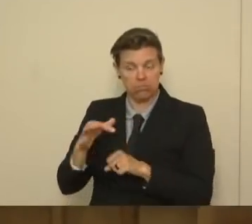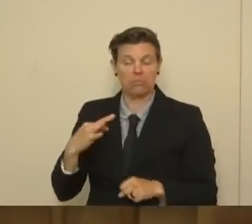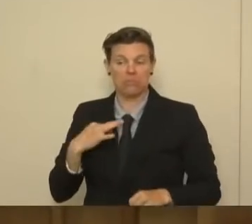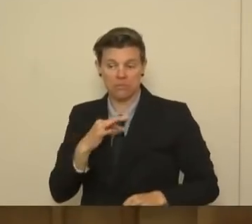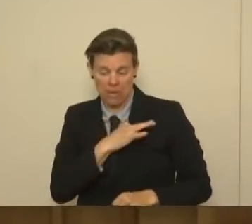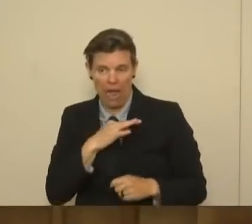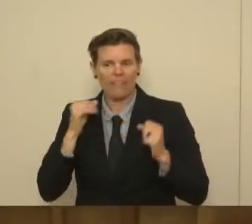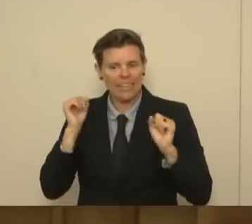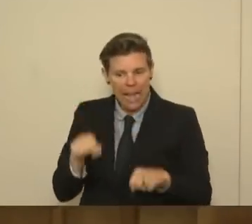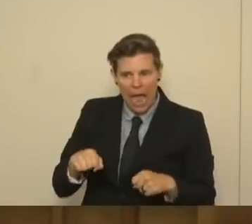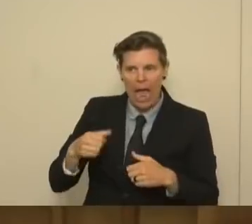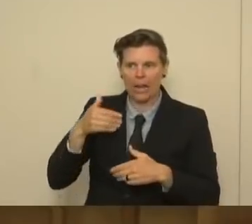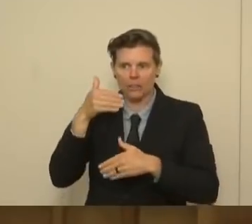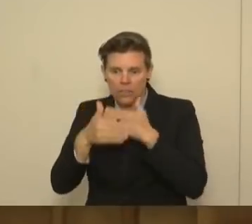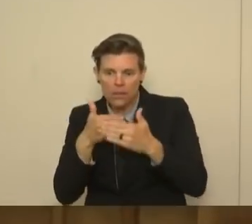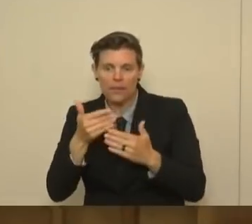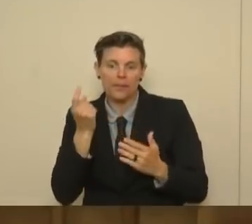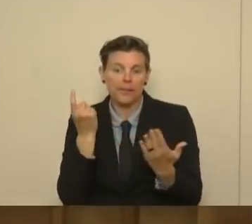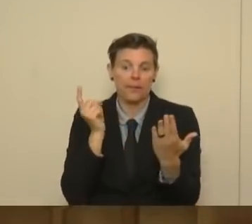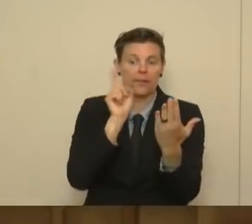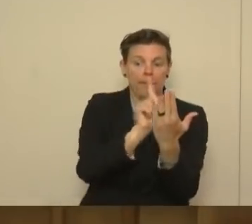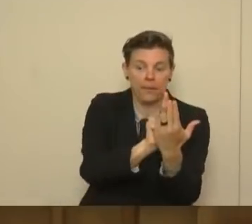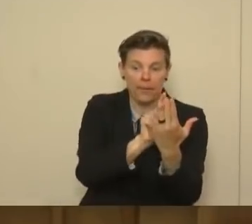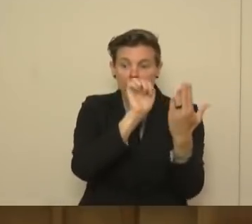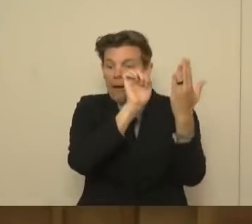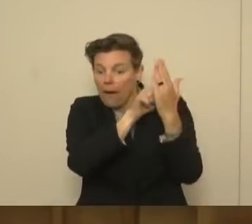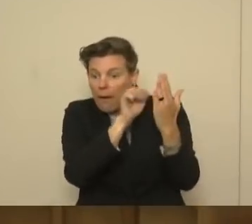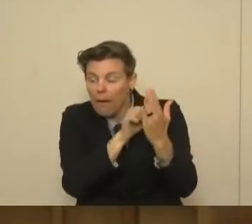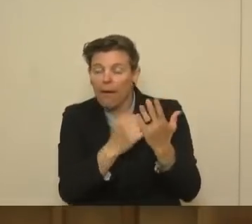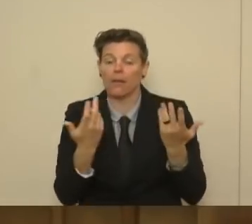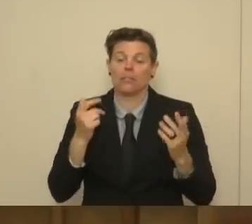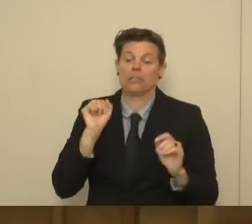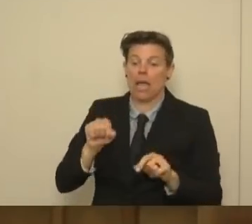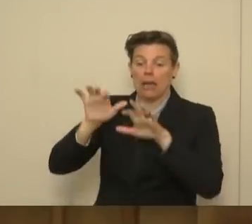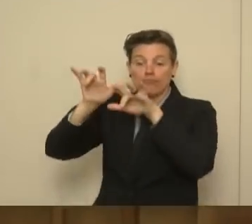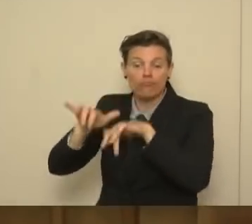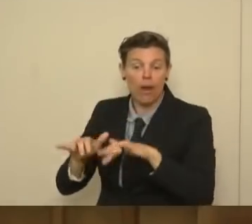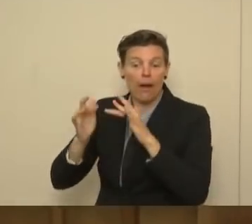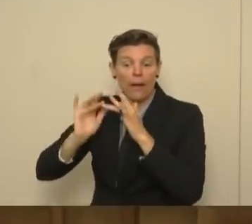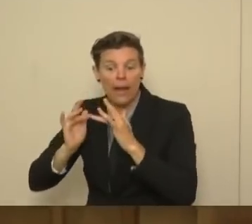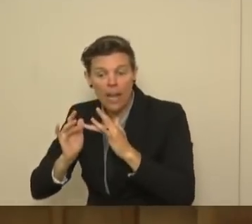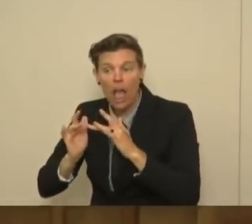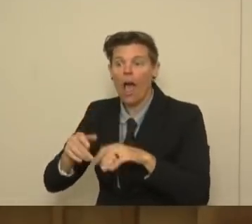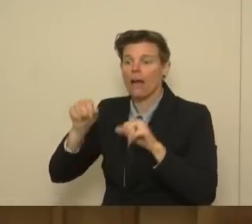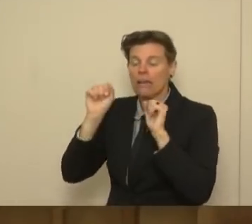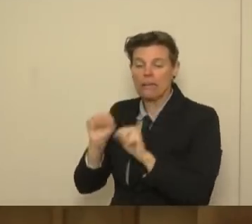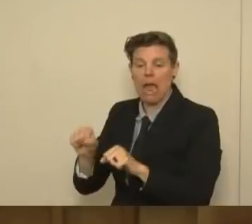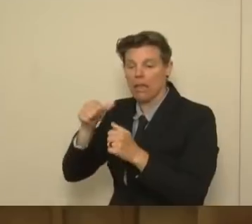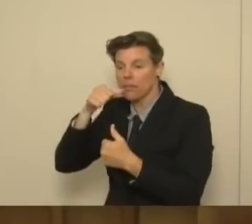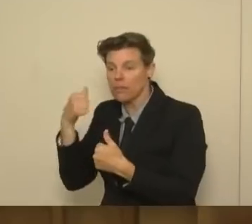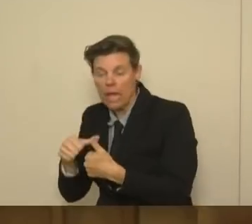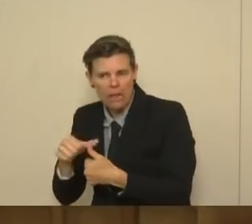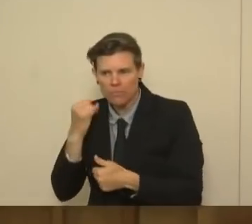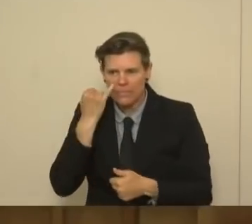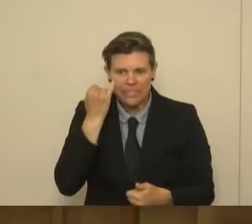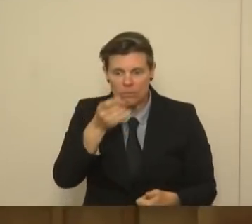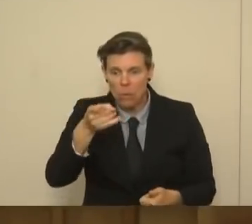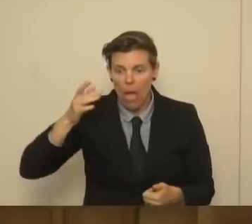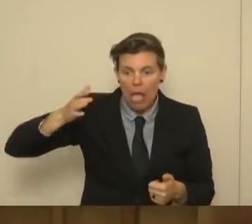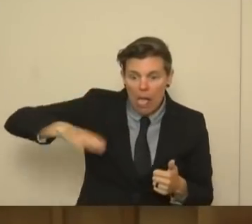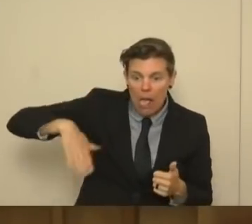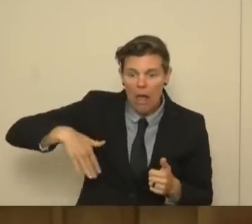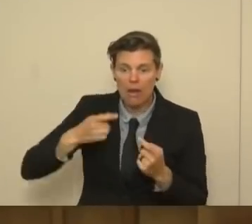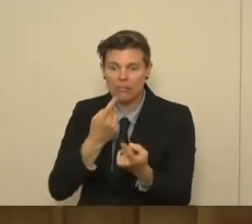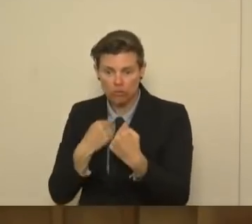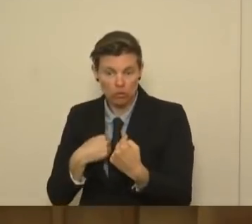provide the services necessary to knock on the doors of all the folks who have not yet self-responded? And the U.S.